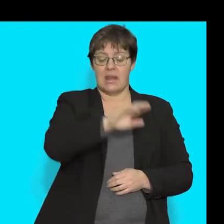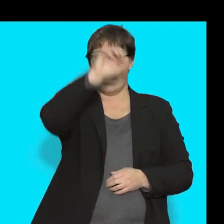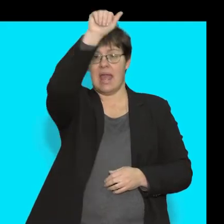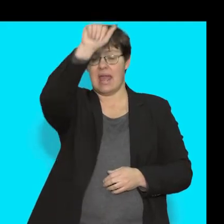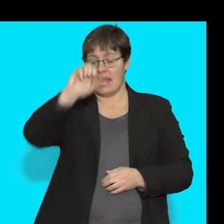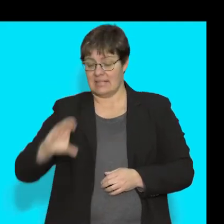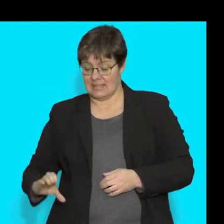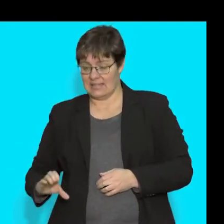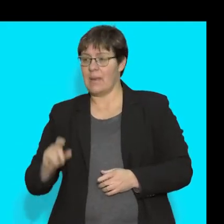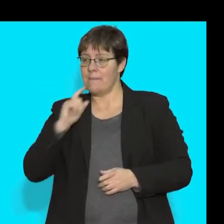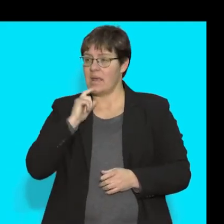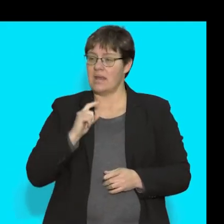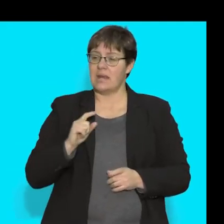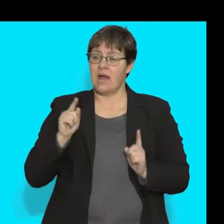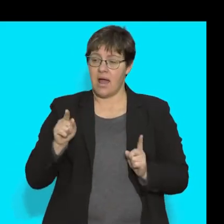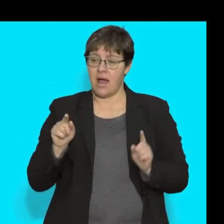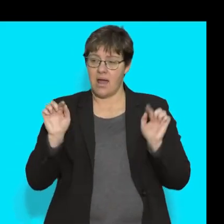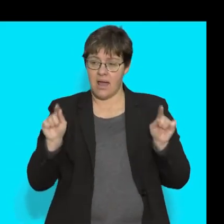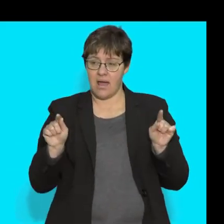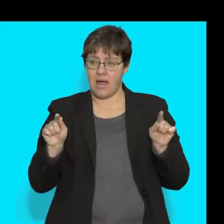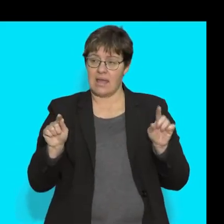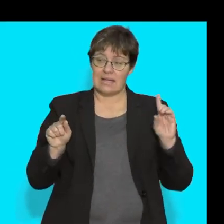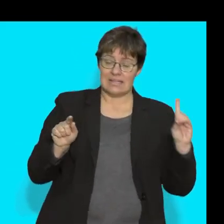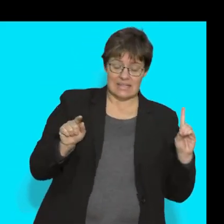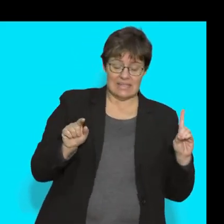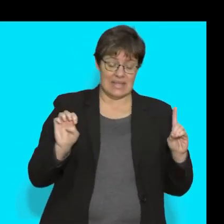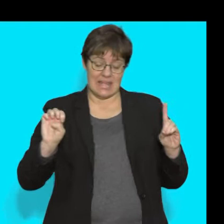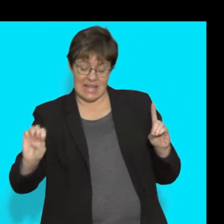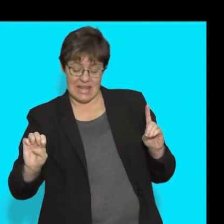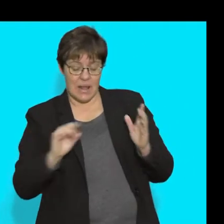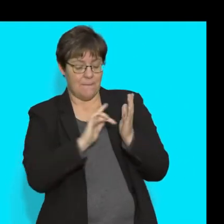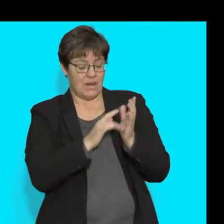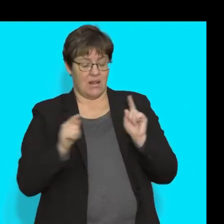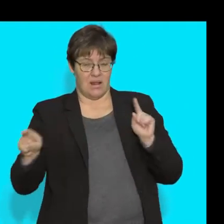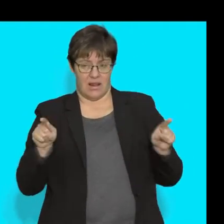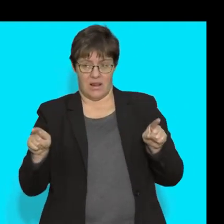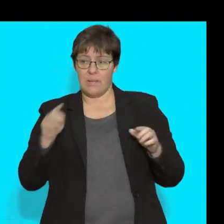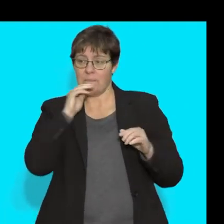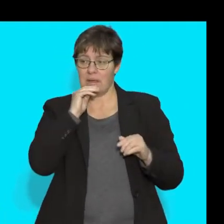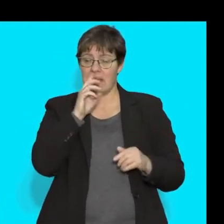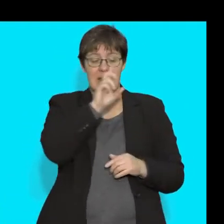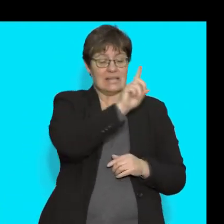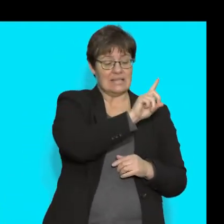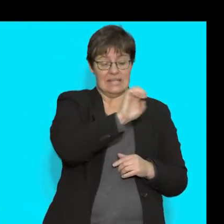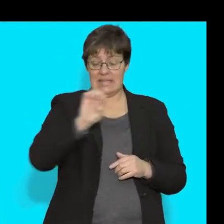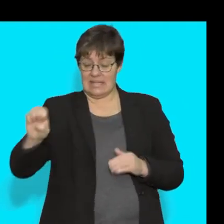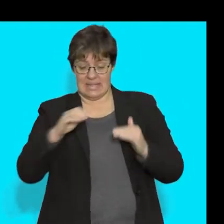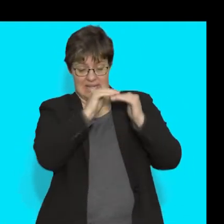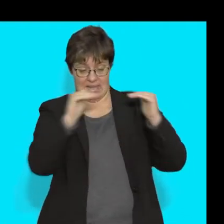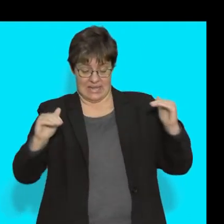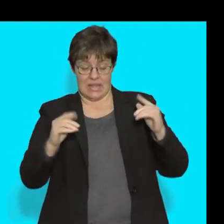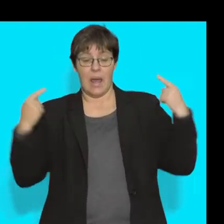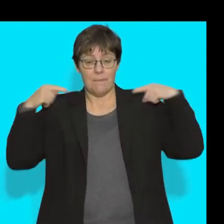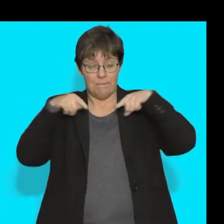respectively, then we know that the DE will be parallel to BC. I just showed you that. So